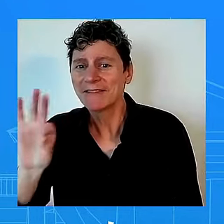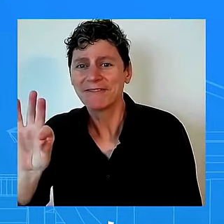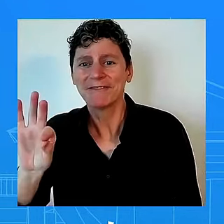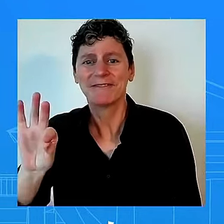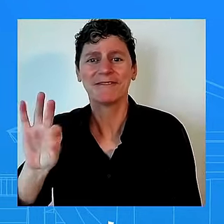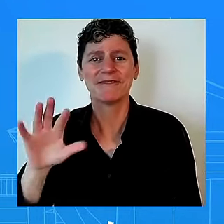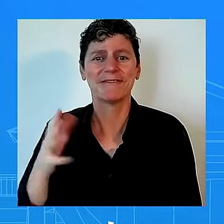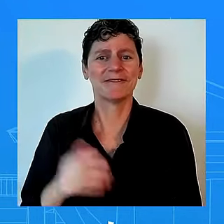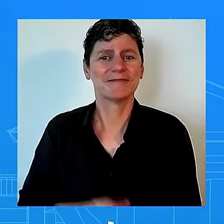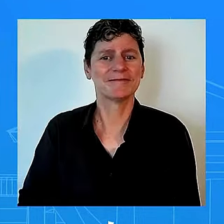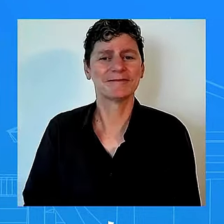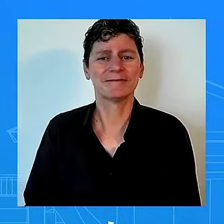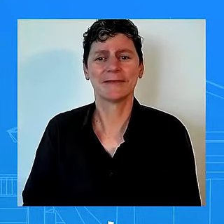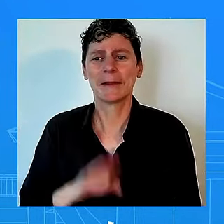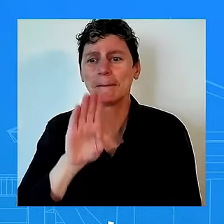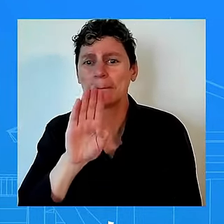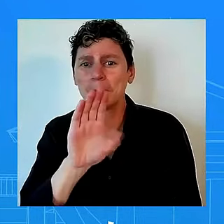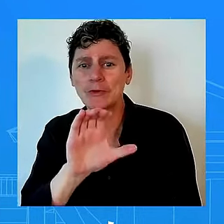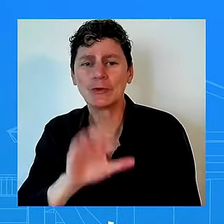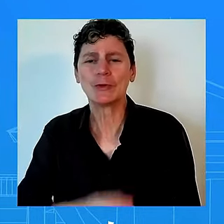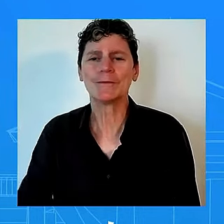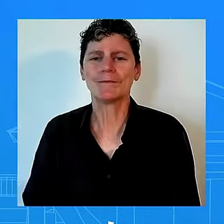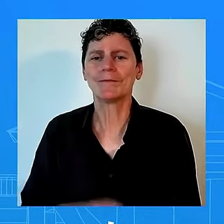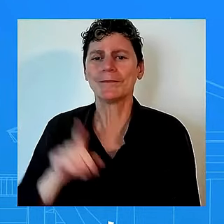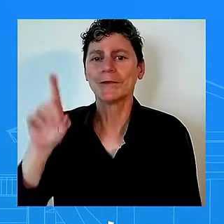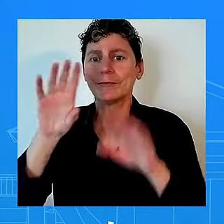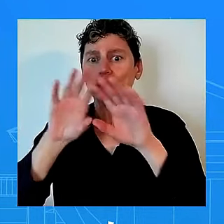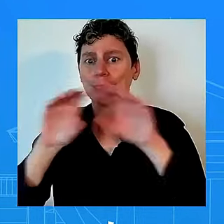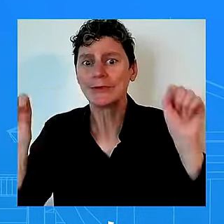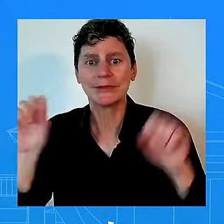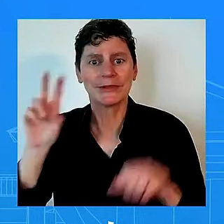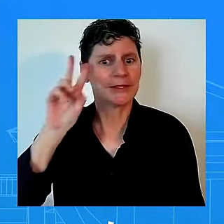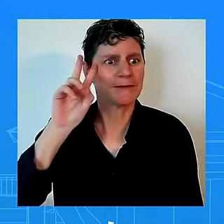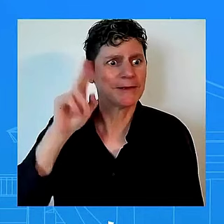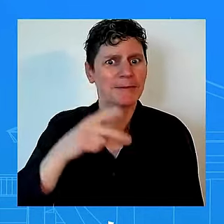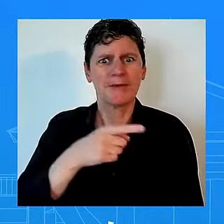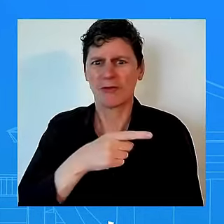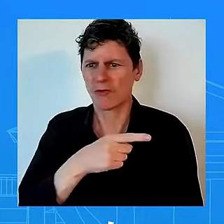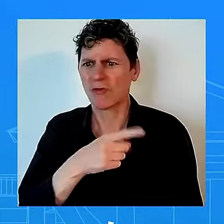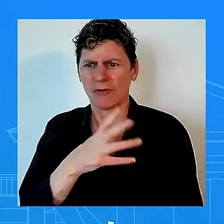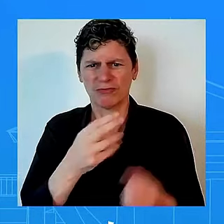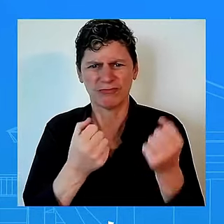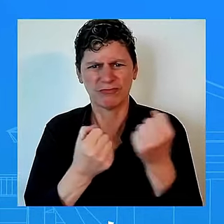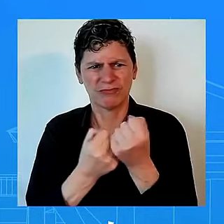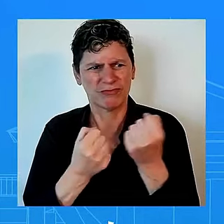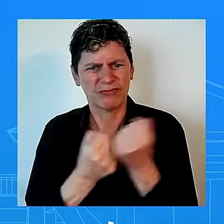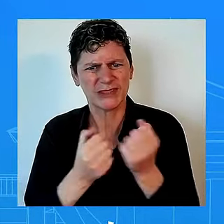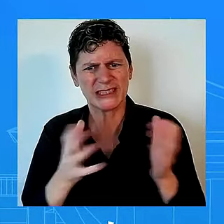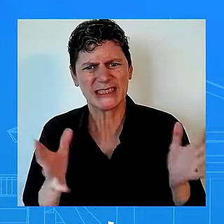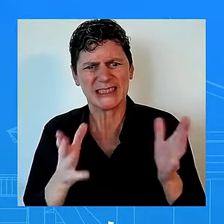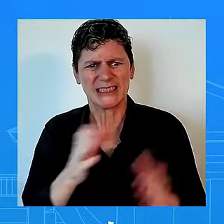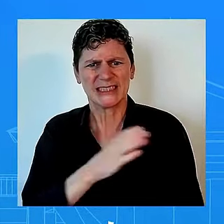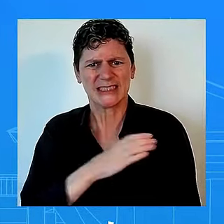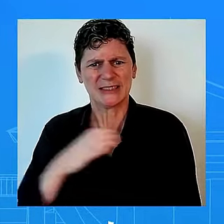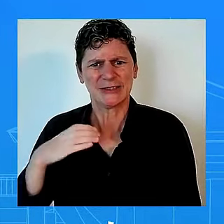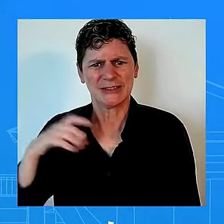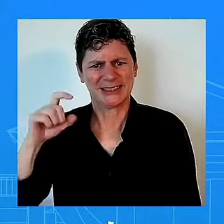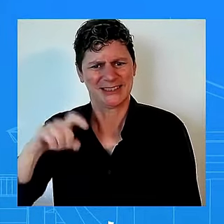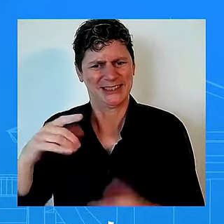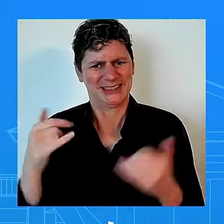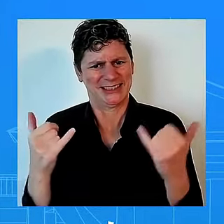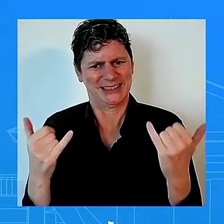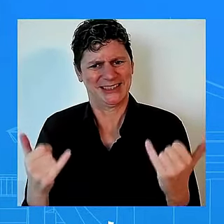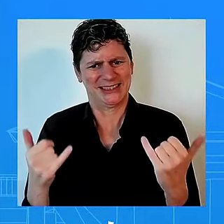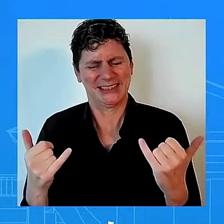roe v wade into federal law and fight efforts by republican elected officials to undermine our fundamental